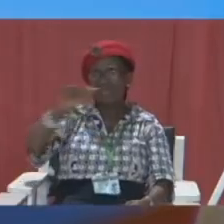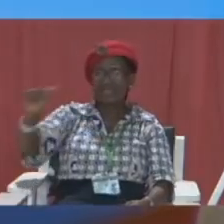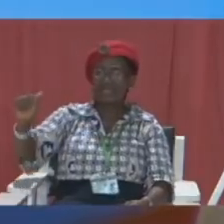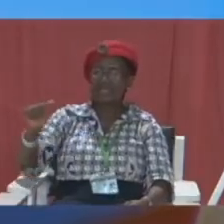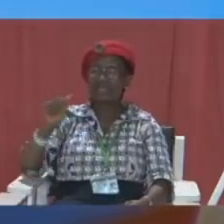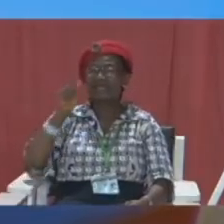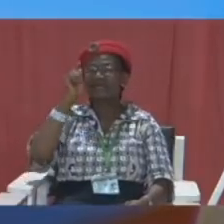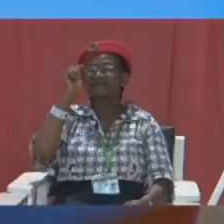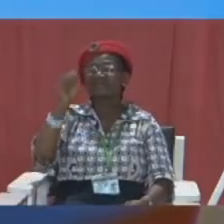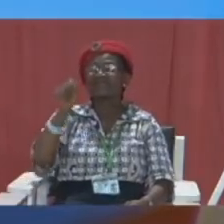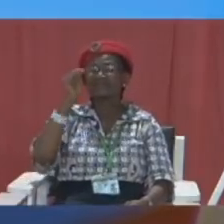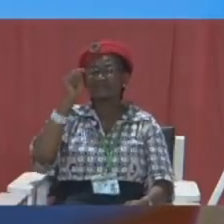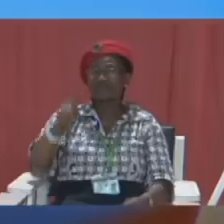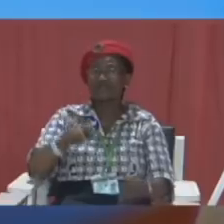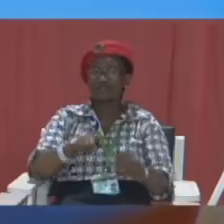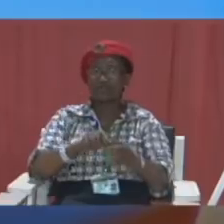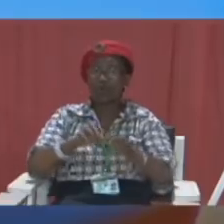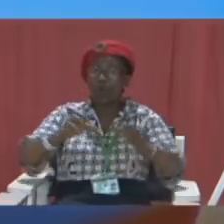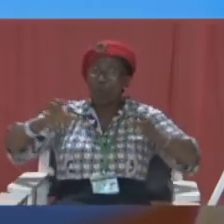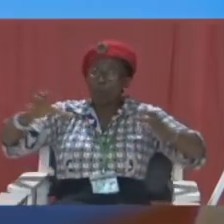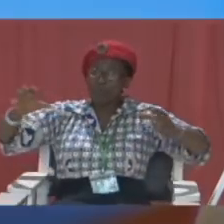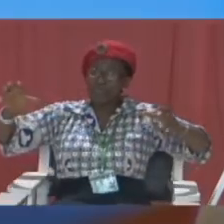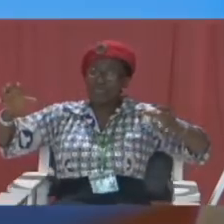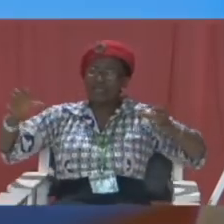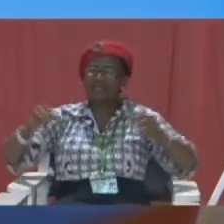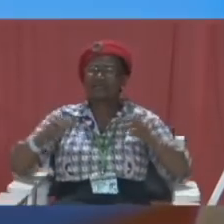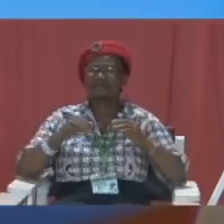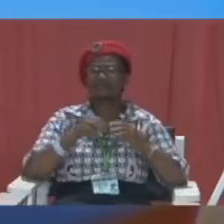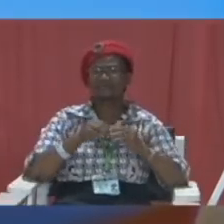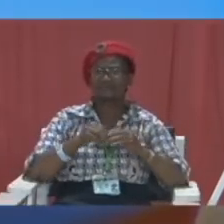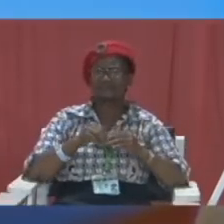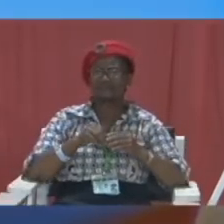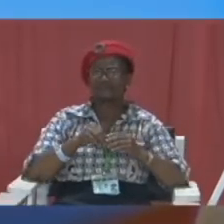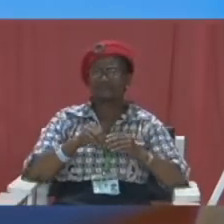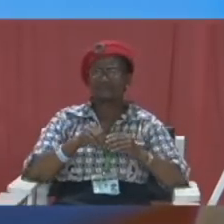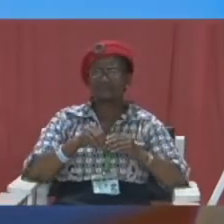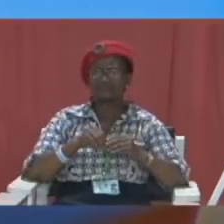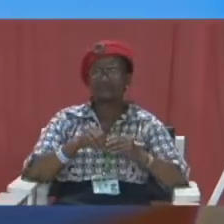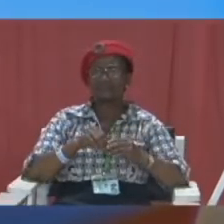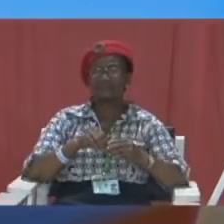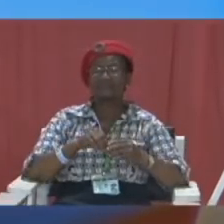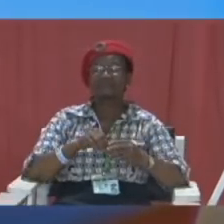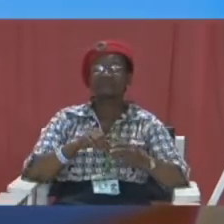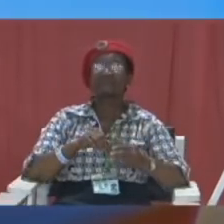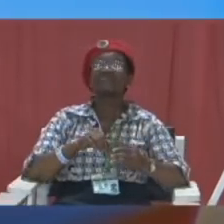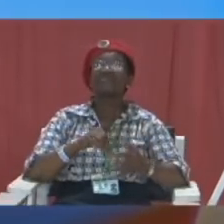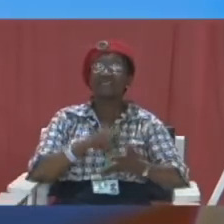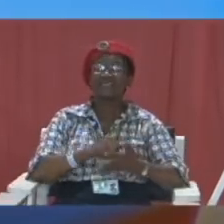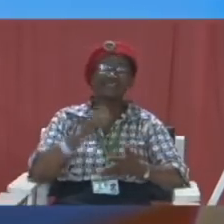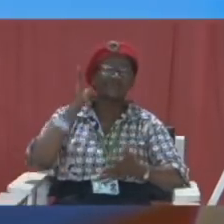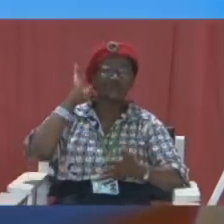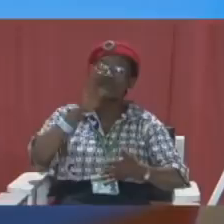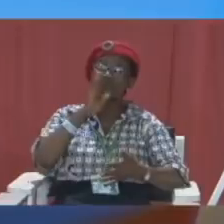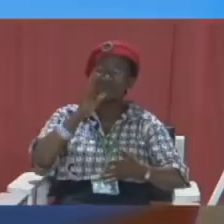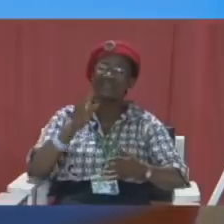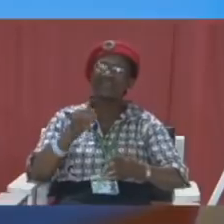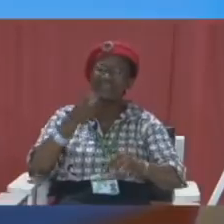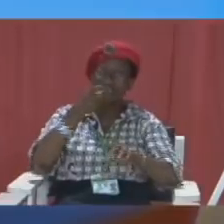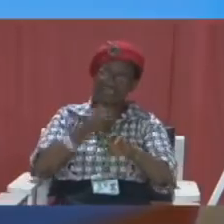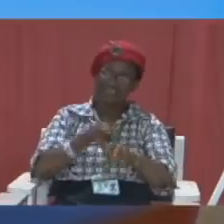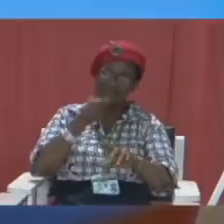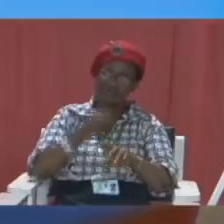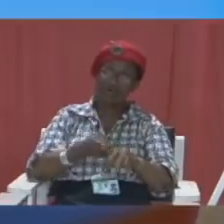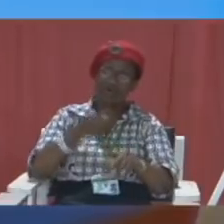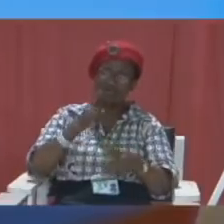so big. To ma to bi to je pe it will be difficult to share. Yo ti o ti soro fun